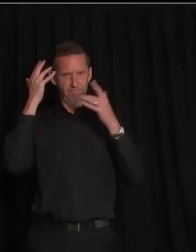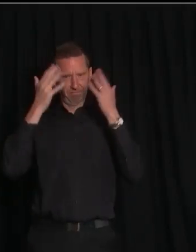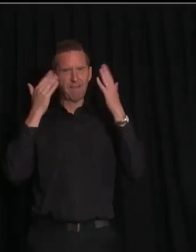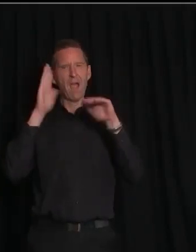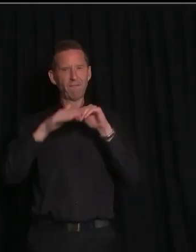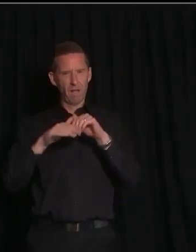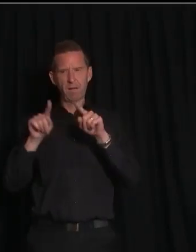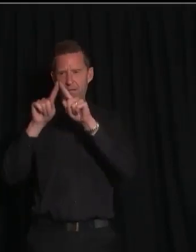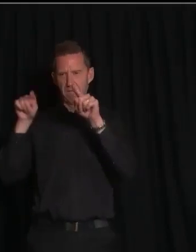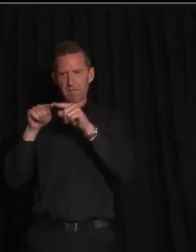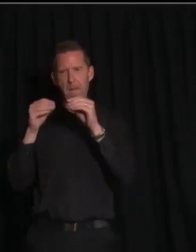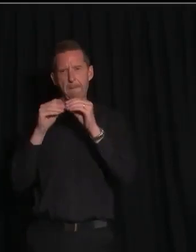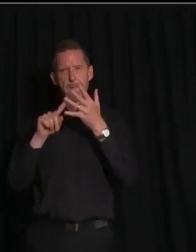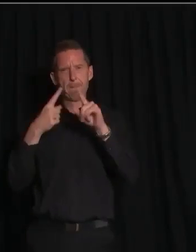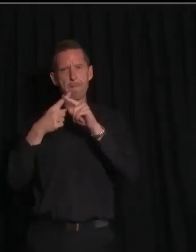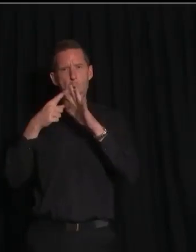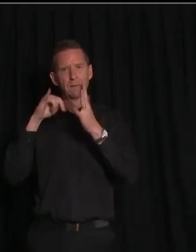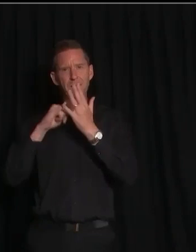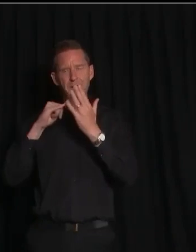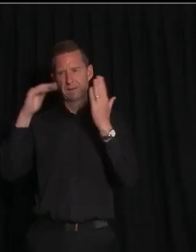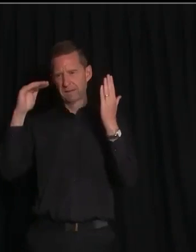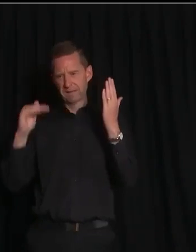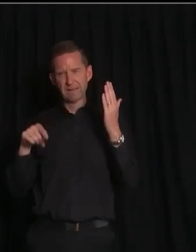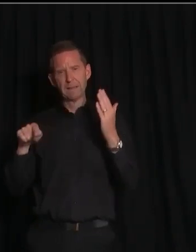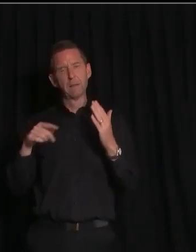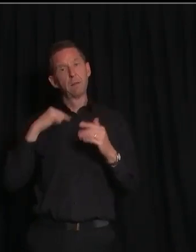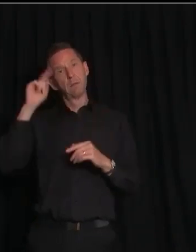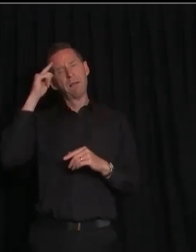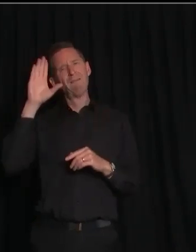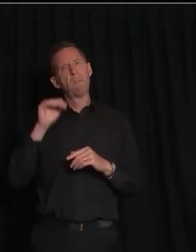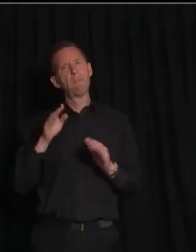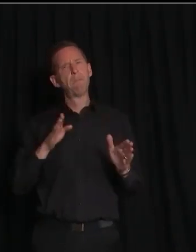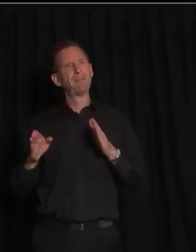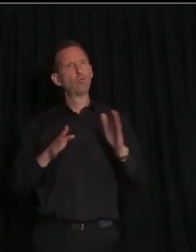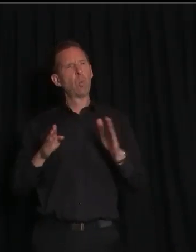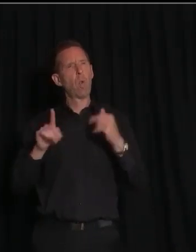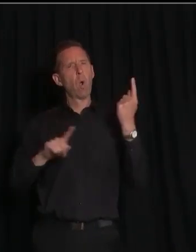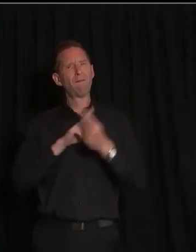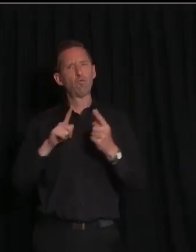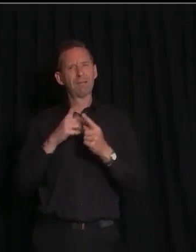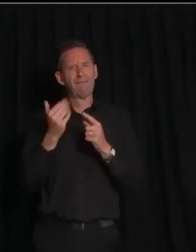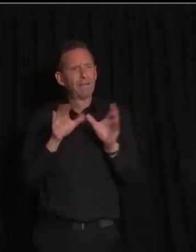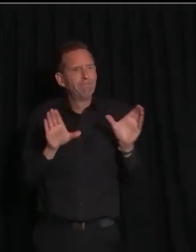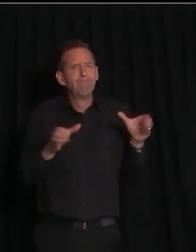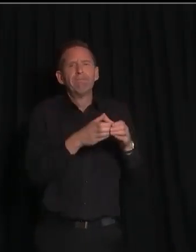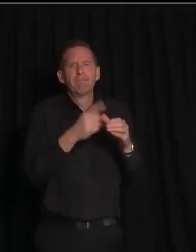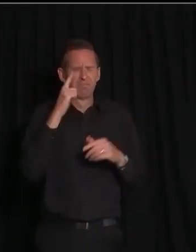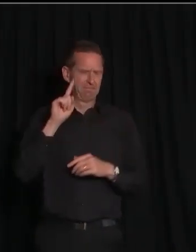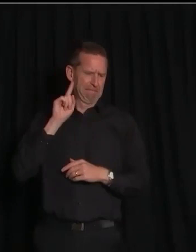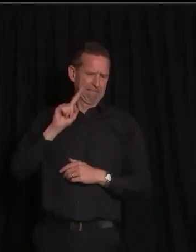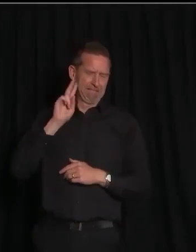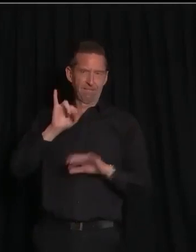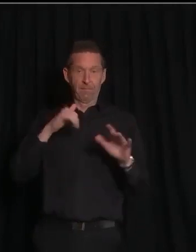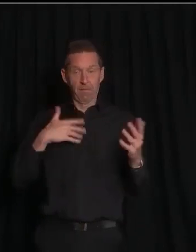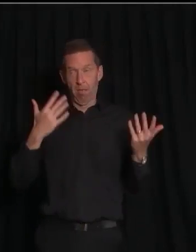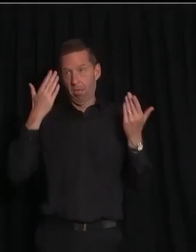the Bisexual pre-conference yesterday, I think? Yes, yesterday or the day before. I'm lost in